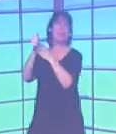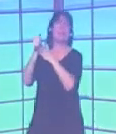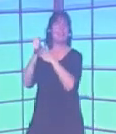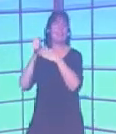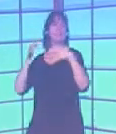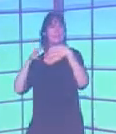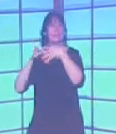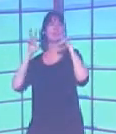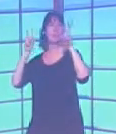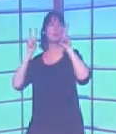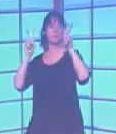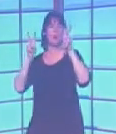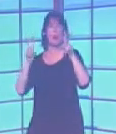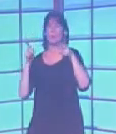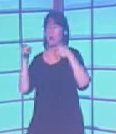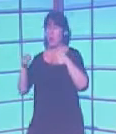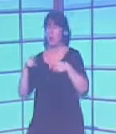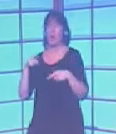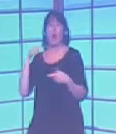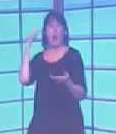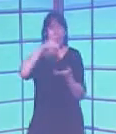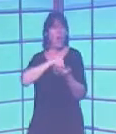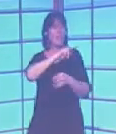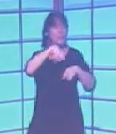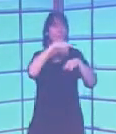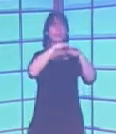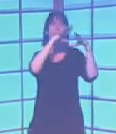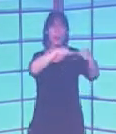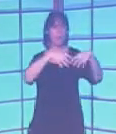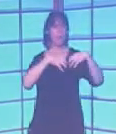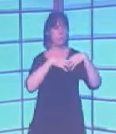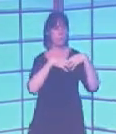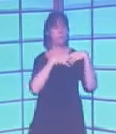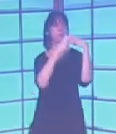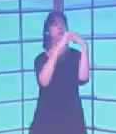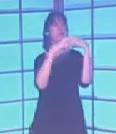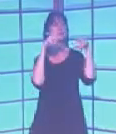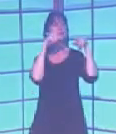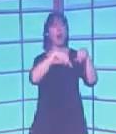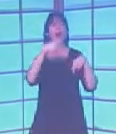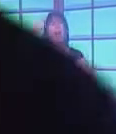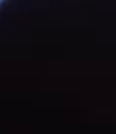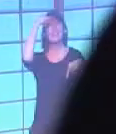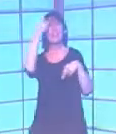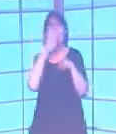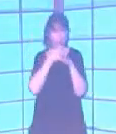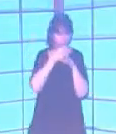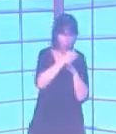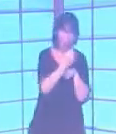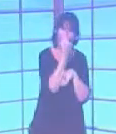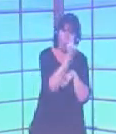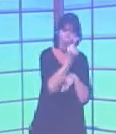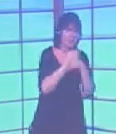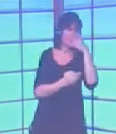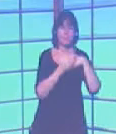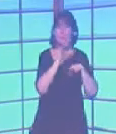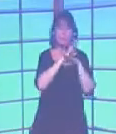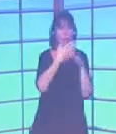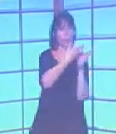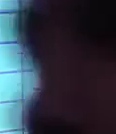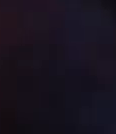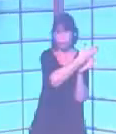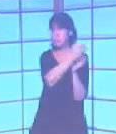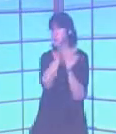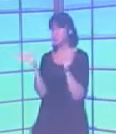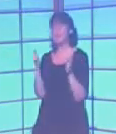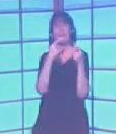groups are formed, that they have in mind pan-disability. What we found happens,